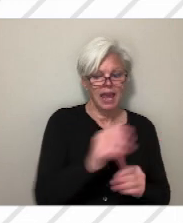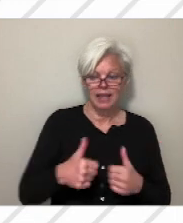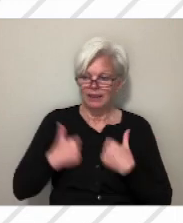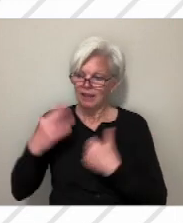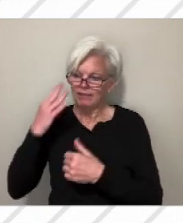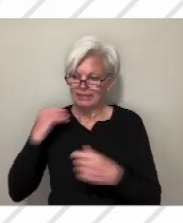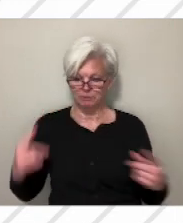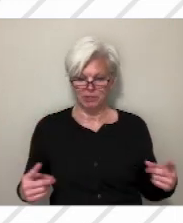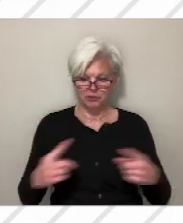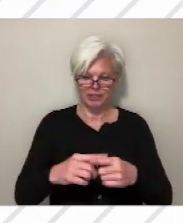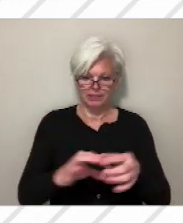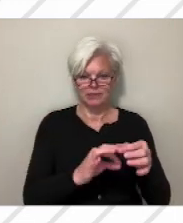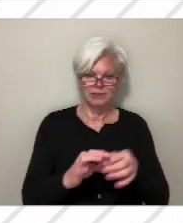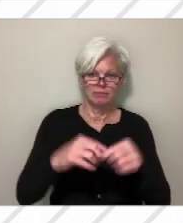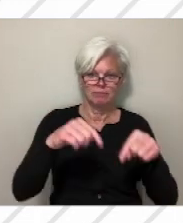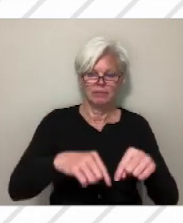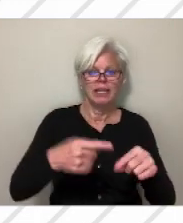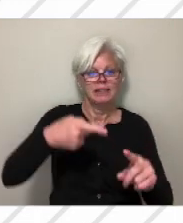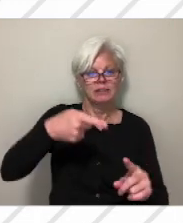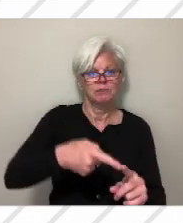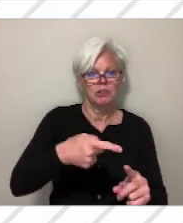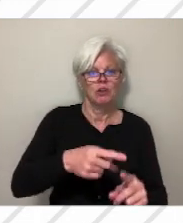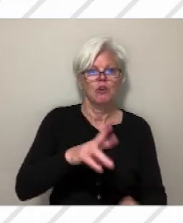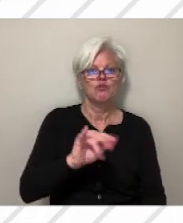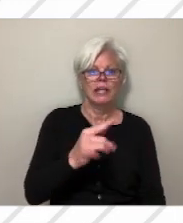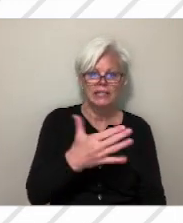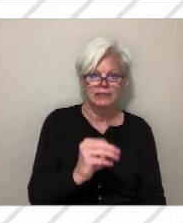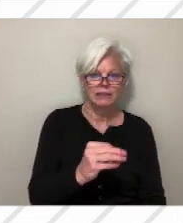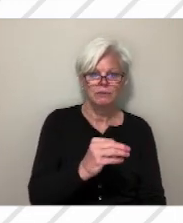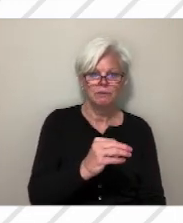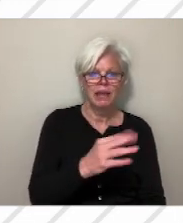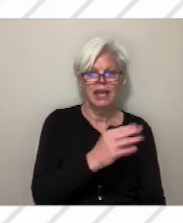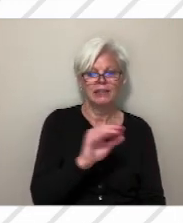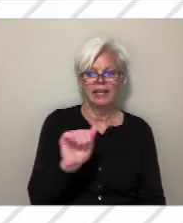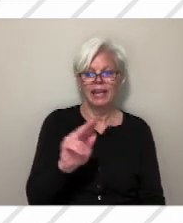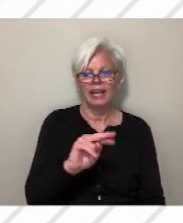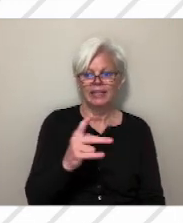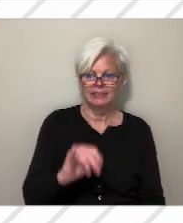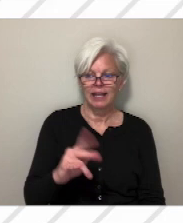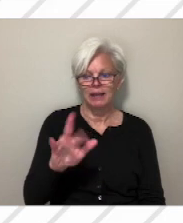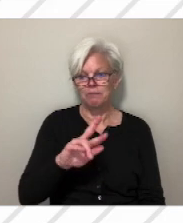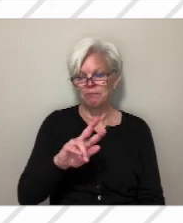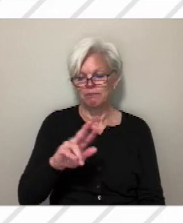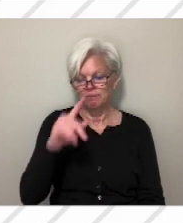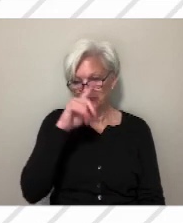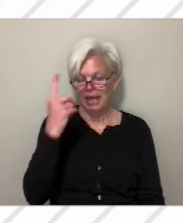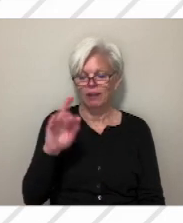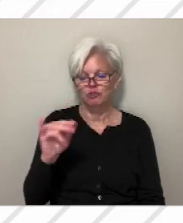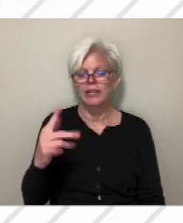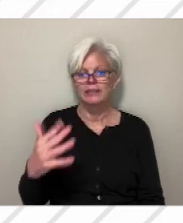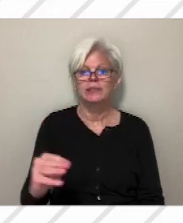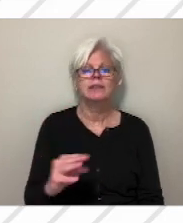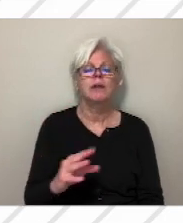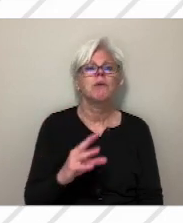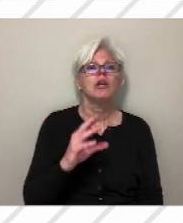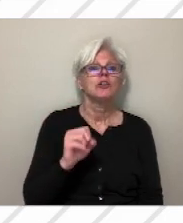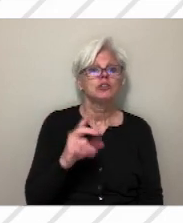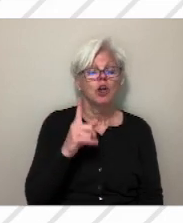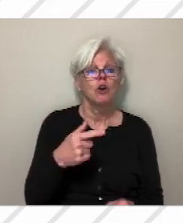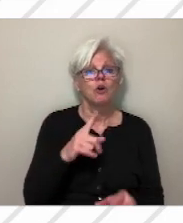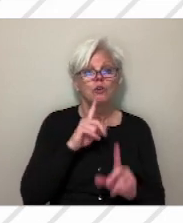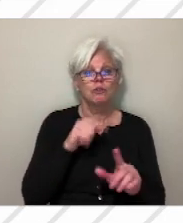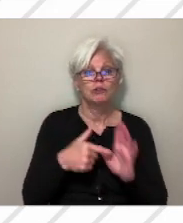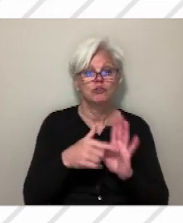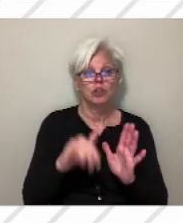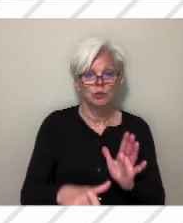and in particular, racism and anti-Black racism. What the report shows is that social structures